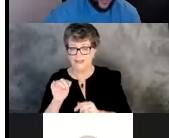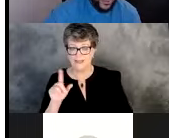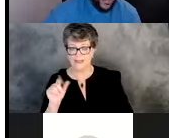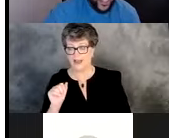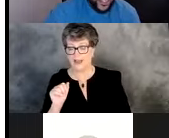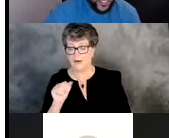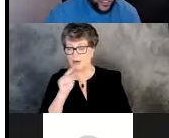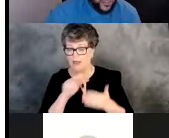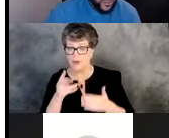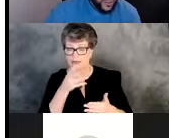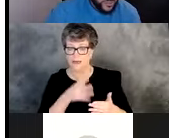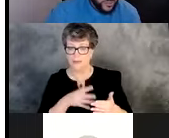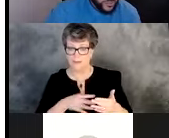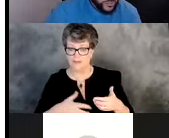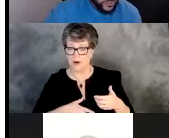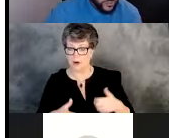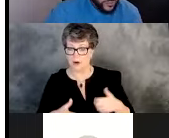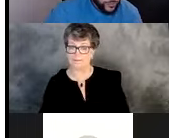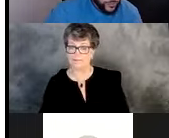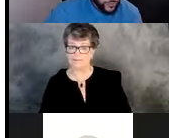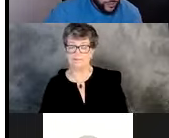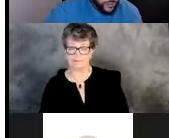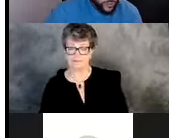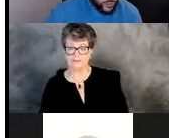at pregnant women and vaccines thus far.